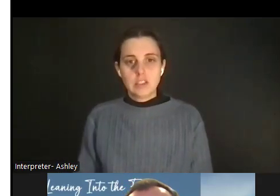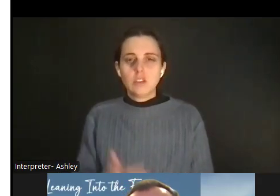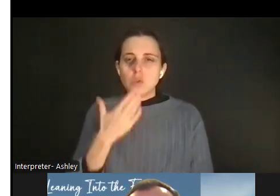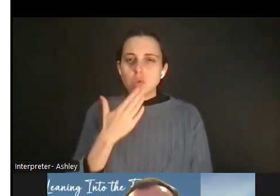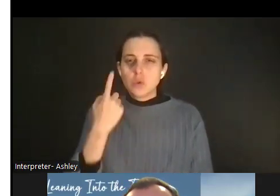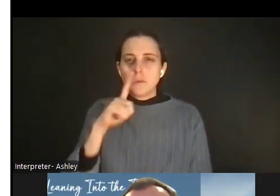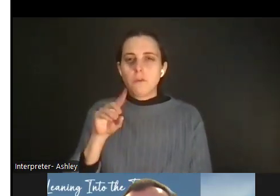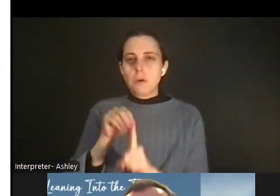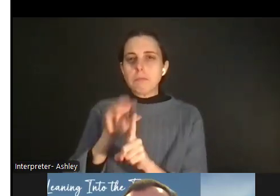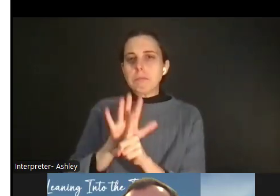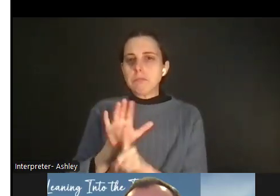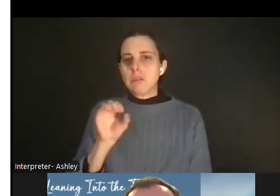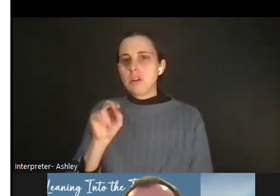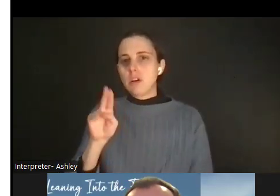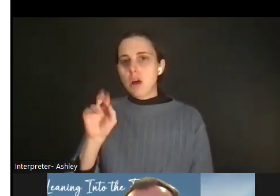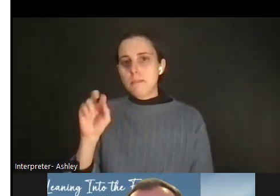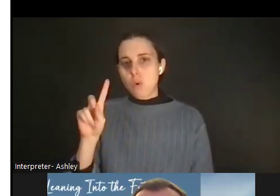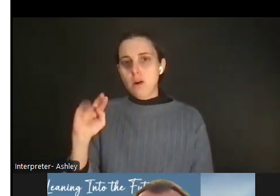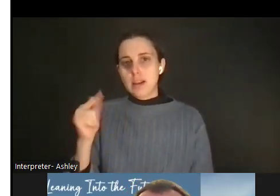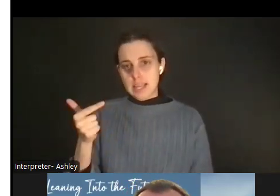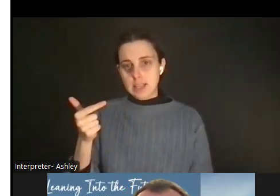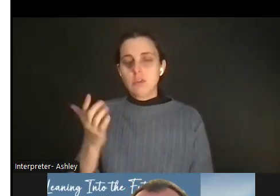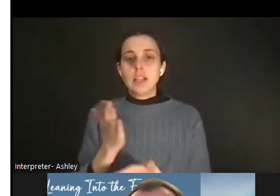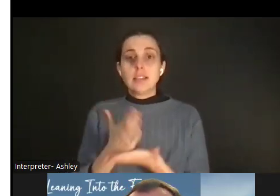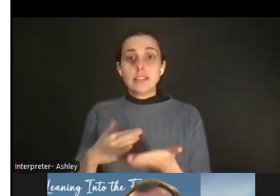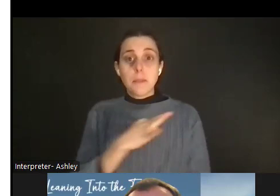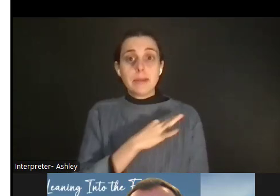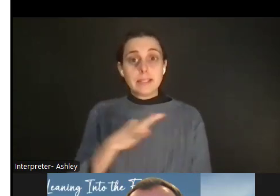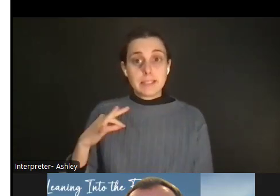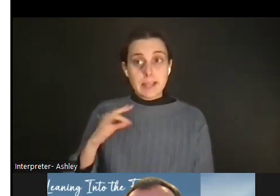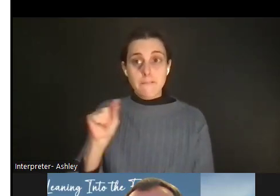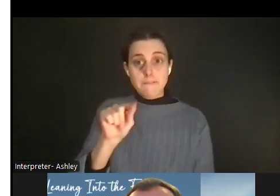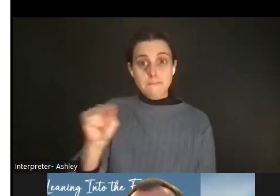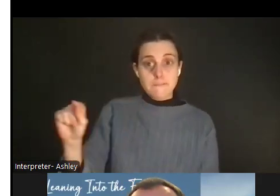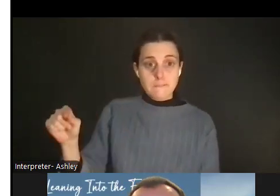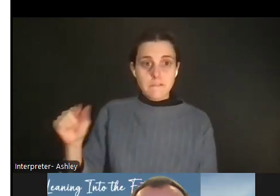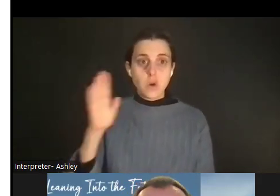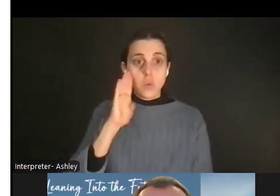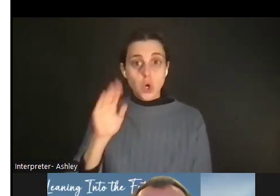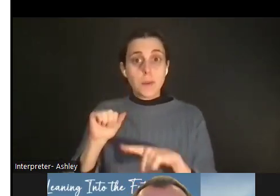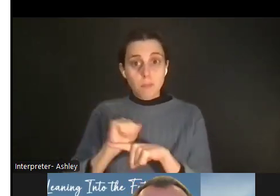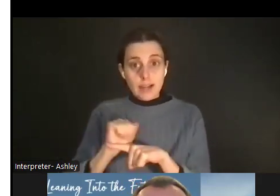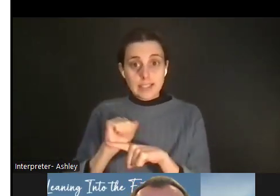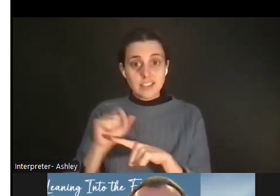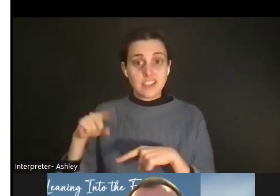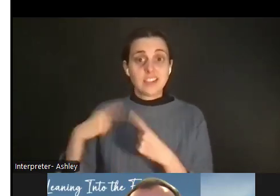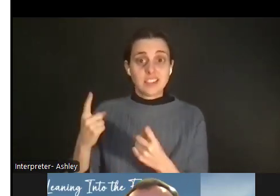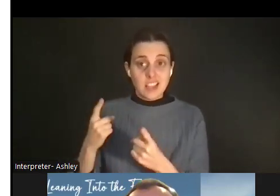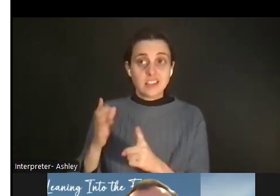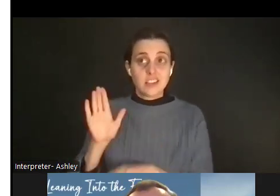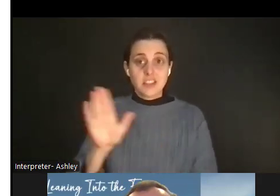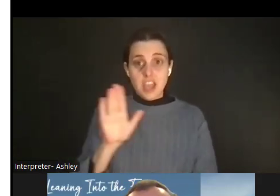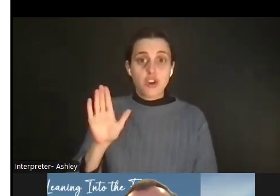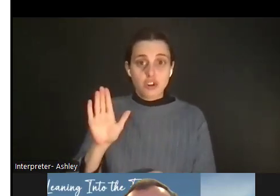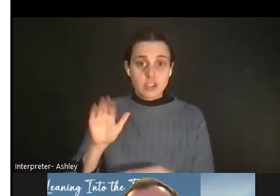that taught us that some of our staff practice those A3s since their training a year, 2 years ago or